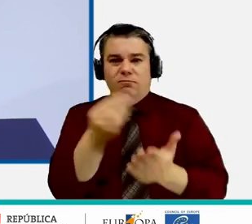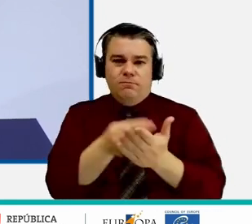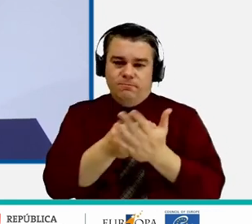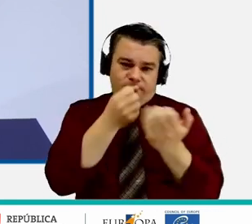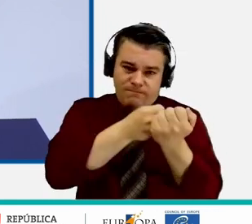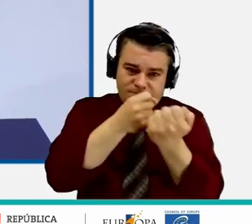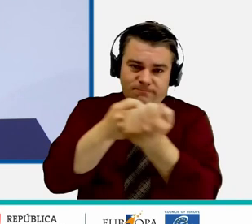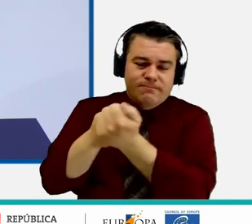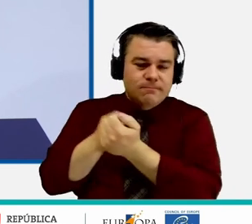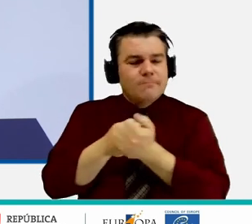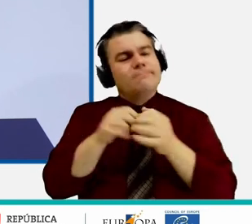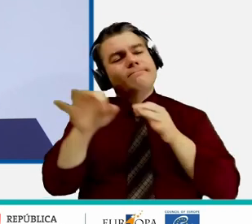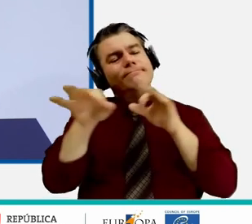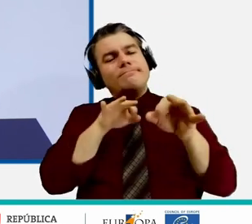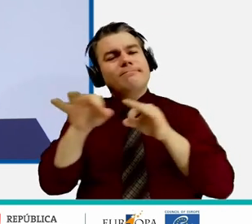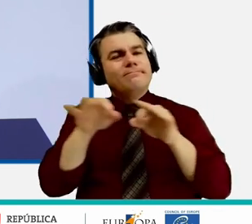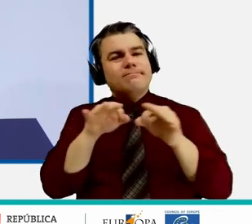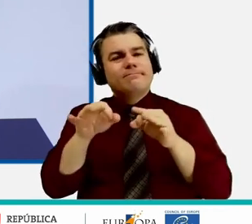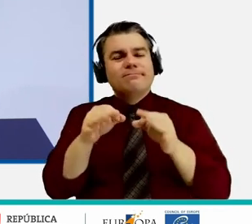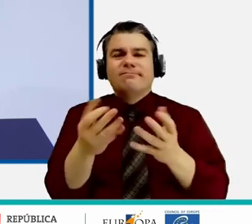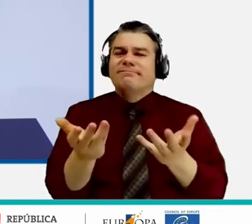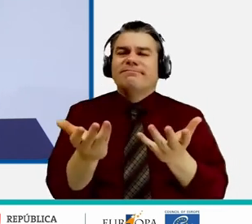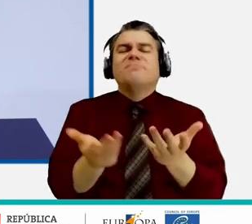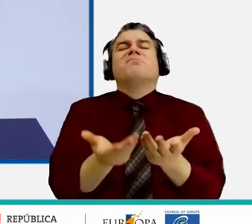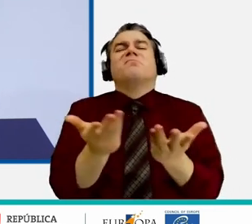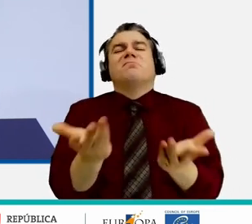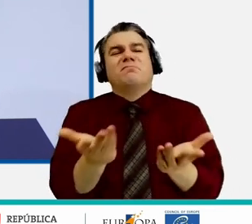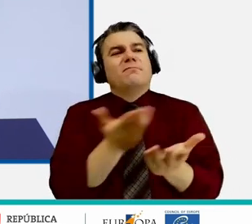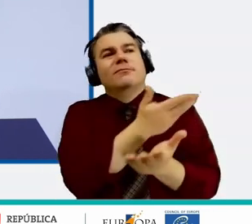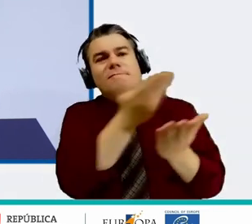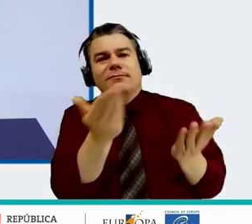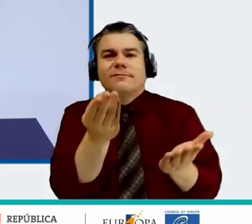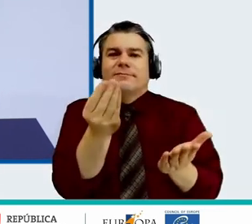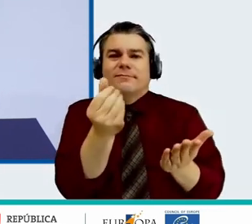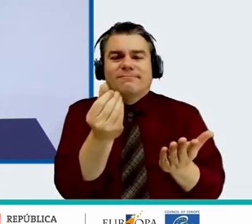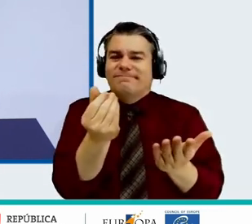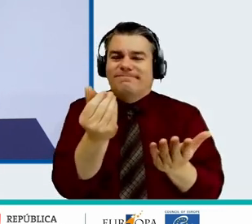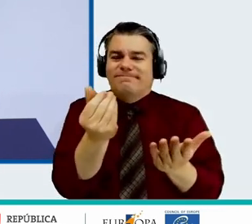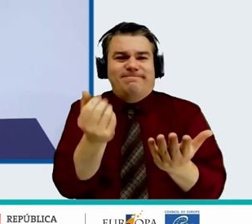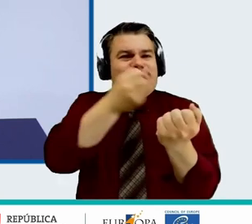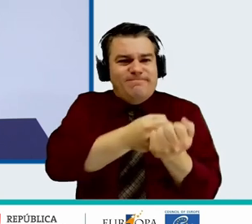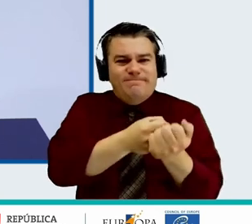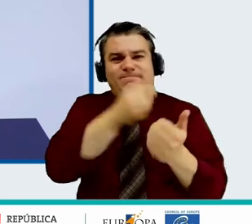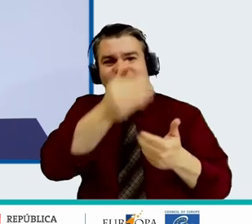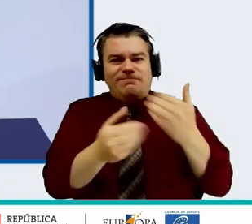us more on what is available out there for cities committed to becoming more